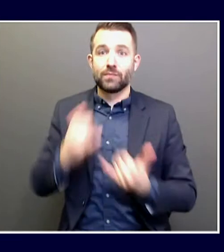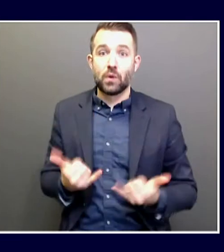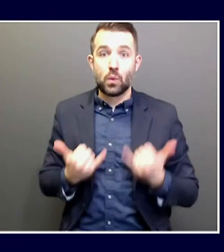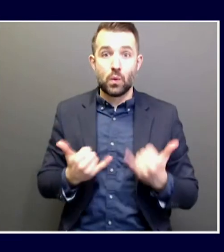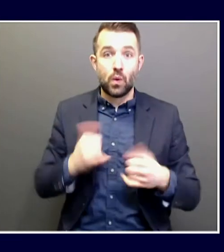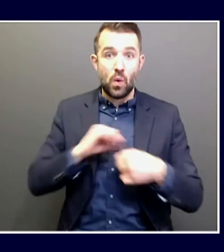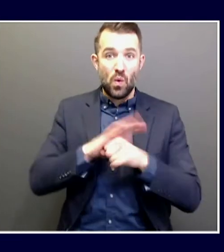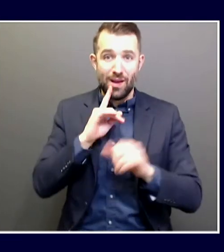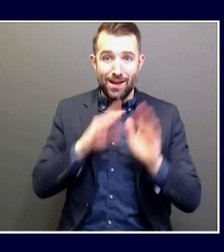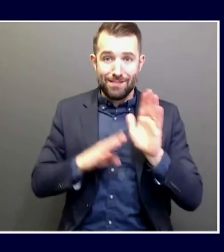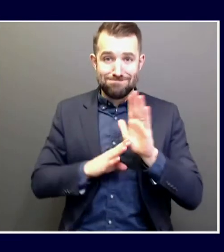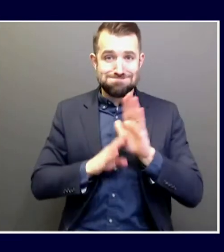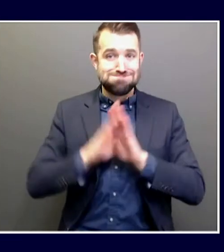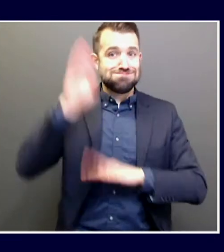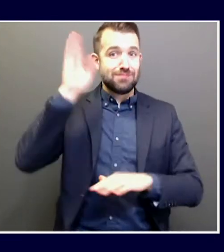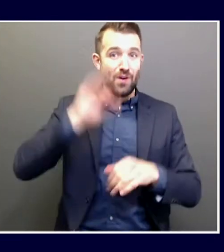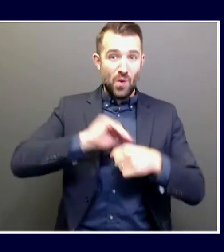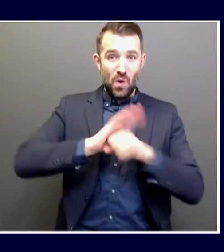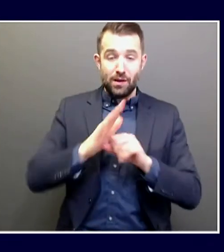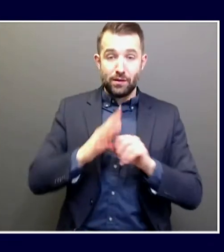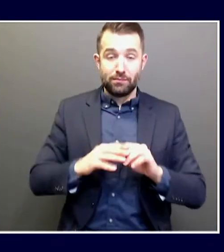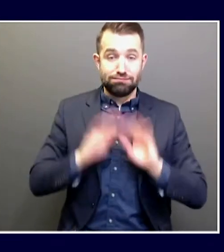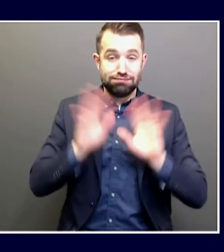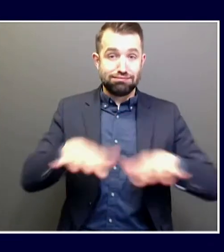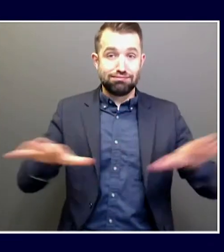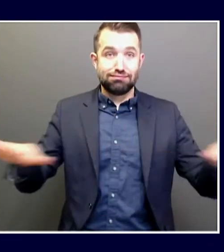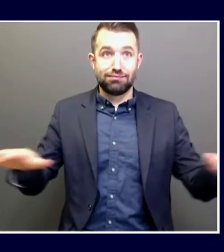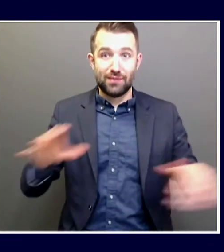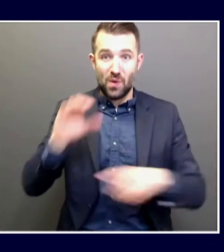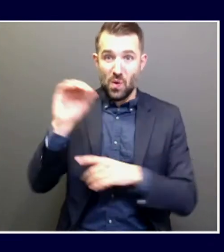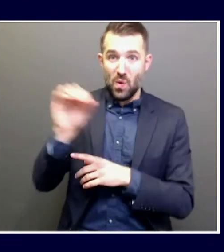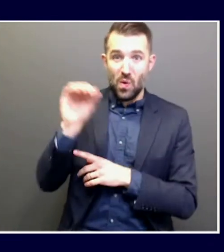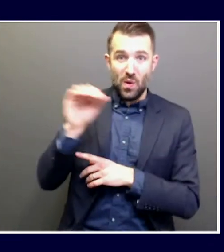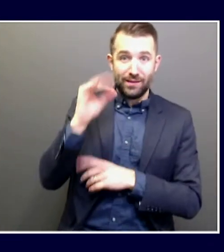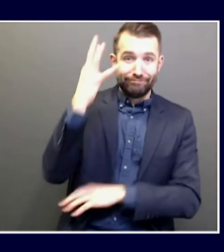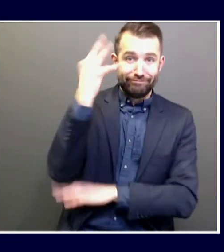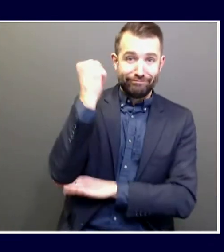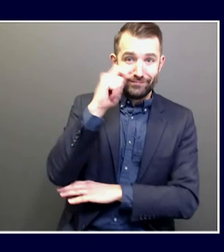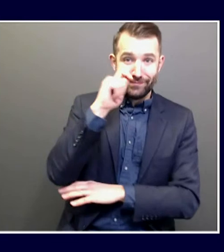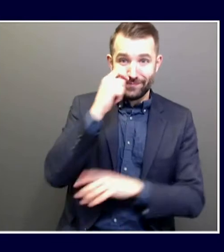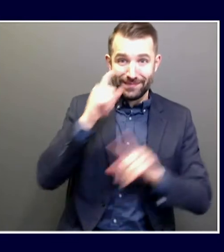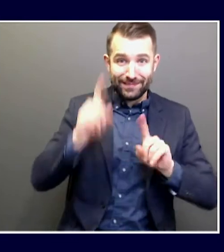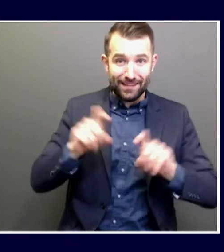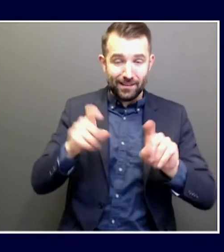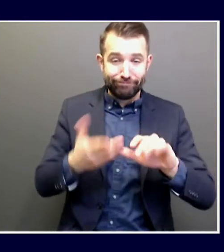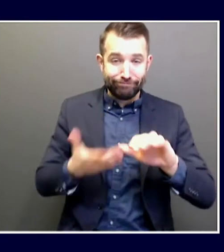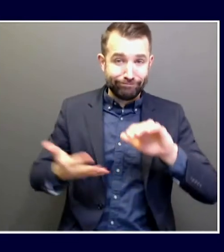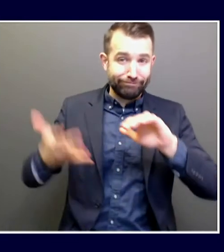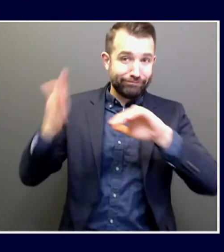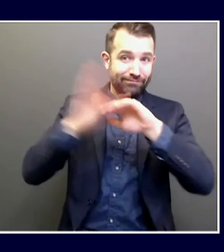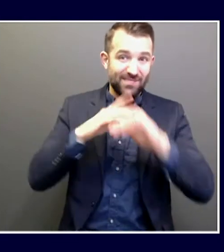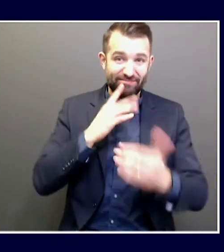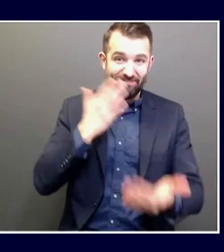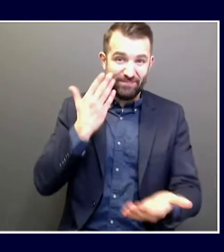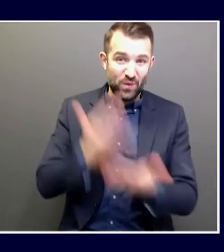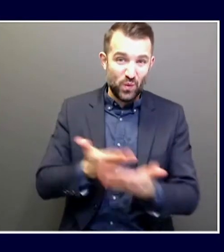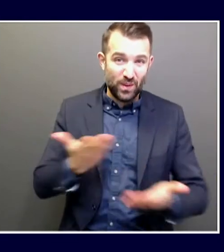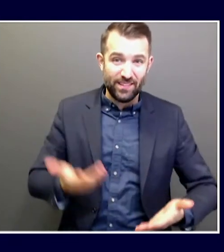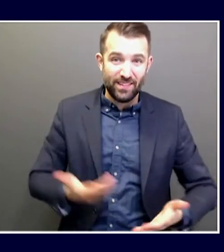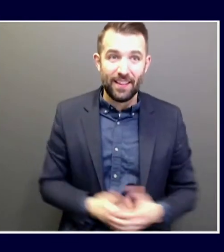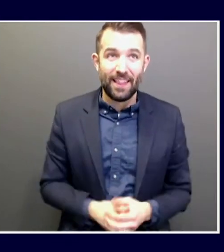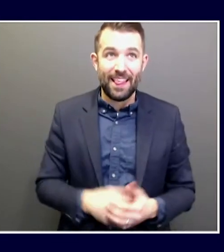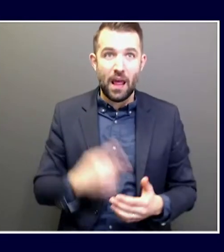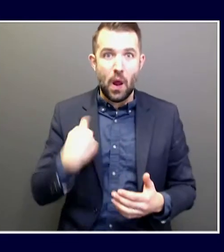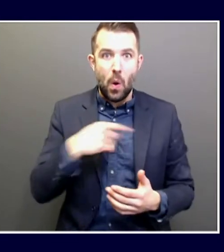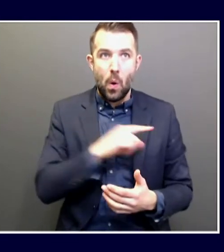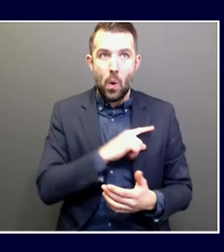Omicron and the, again, record high volume of testing is proof that when we have a need, we can figure out how to expand it. We will continue